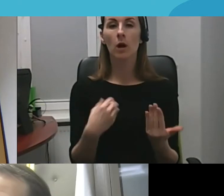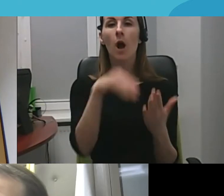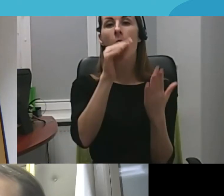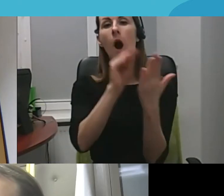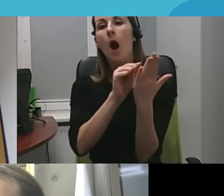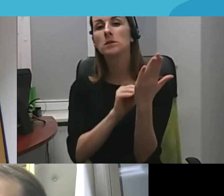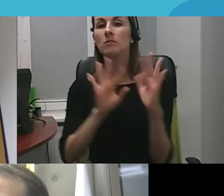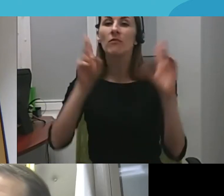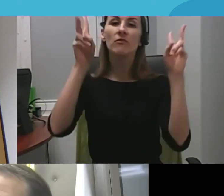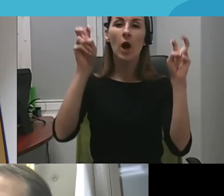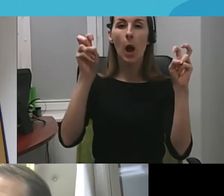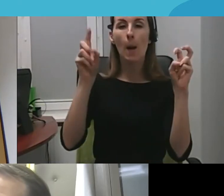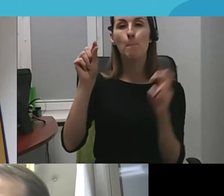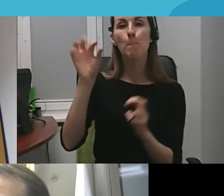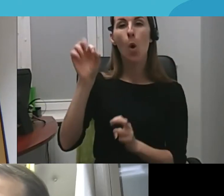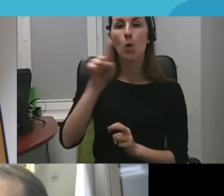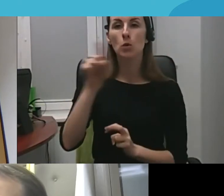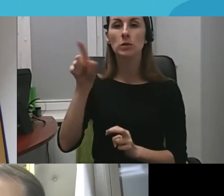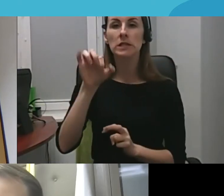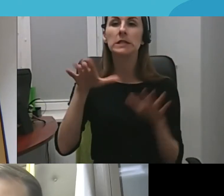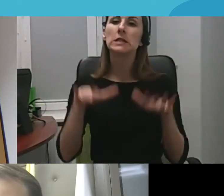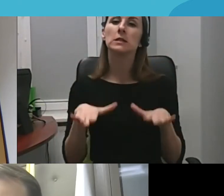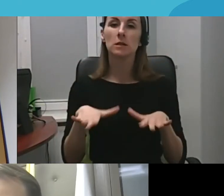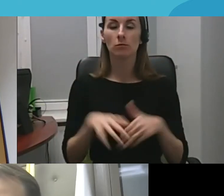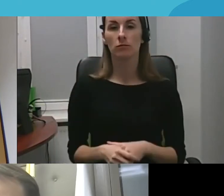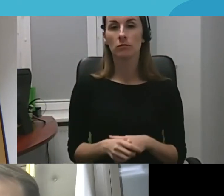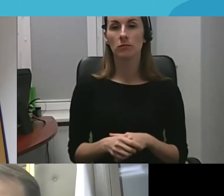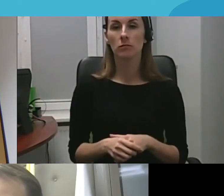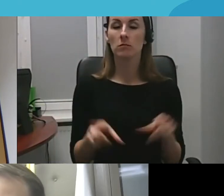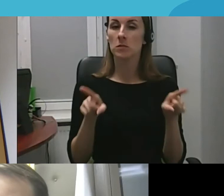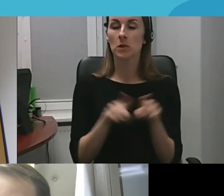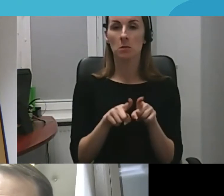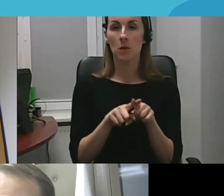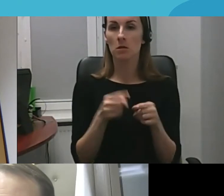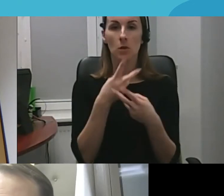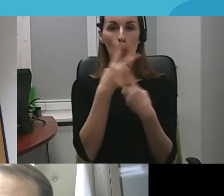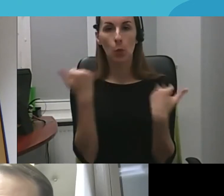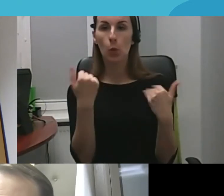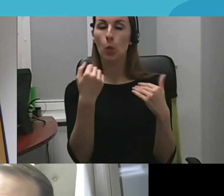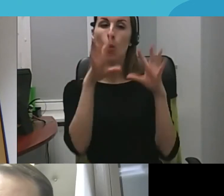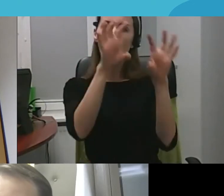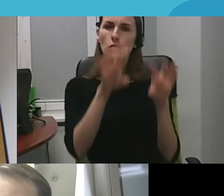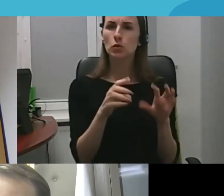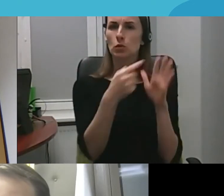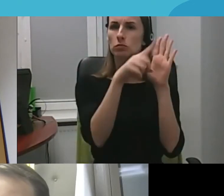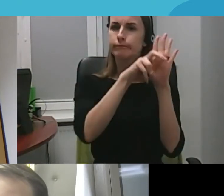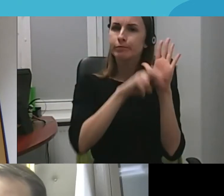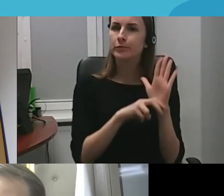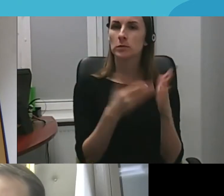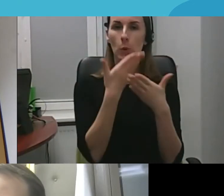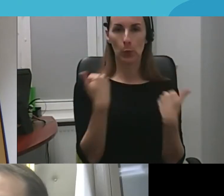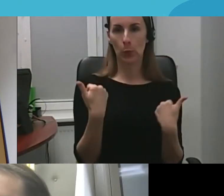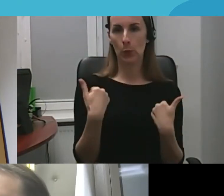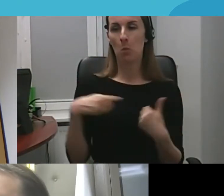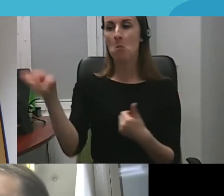this form of act is also not foreseen neither by the constitution nor by any law of the Belarus Republic, we may see